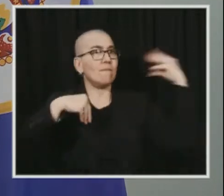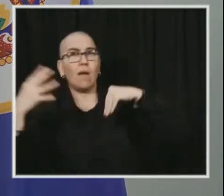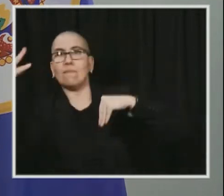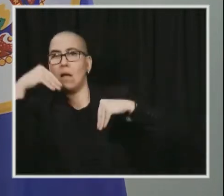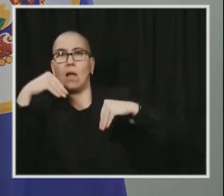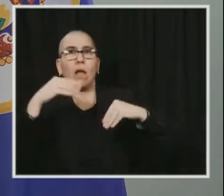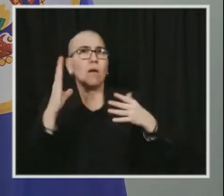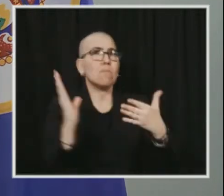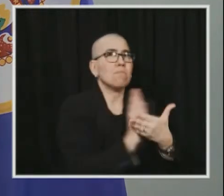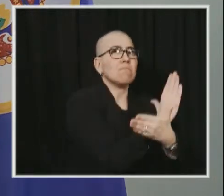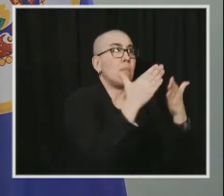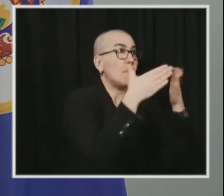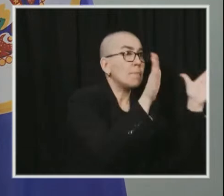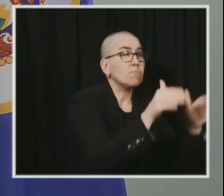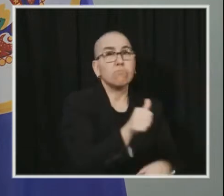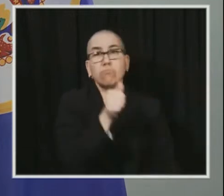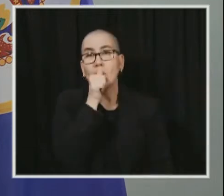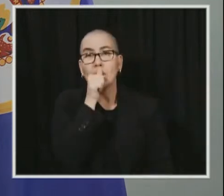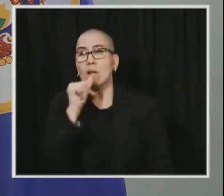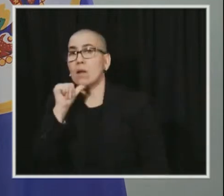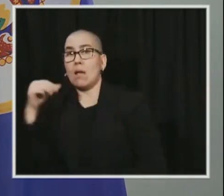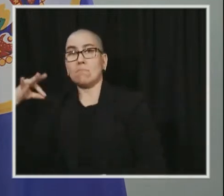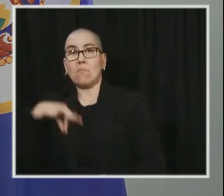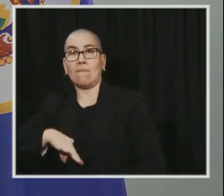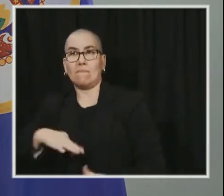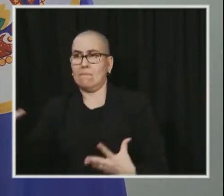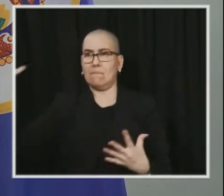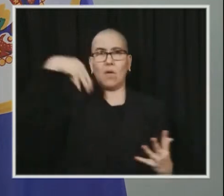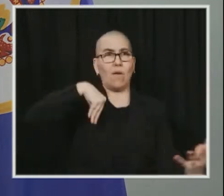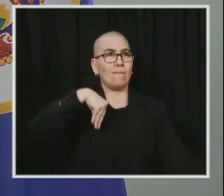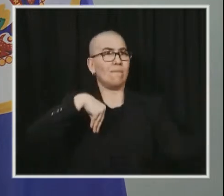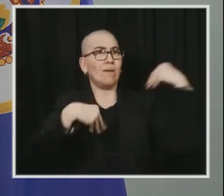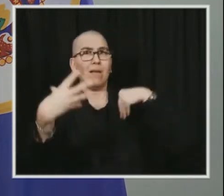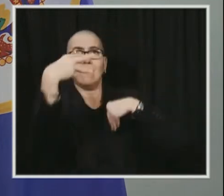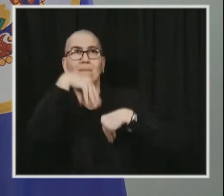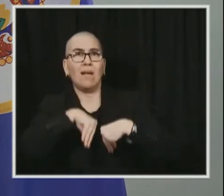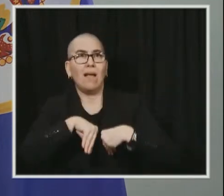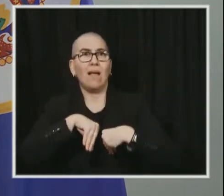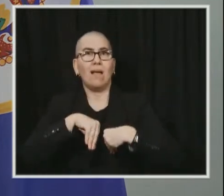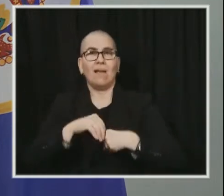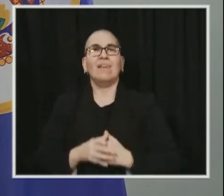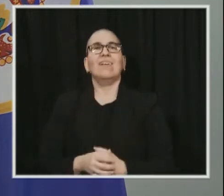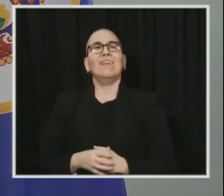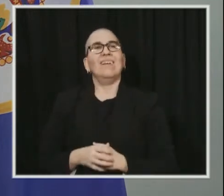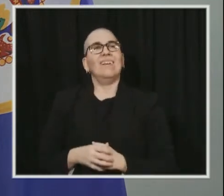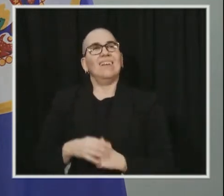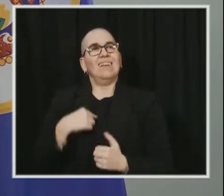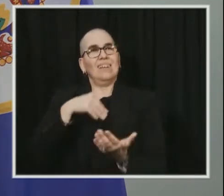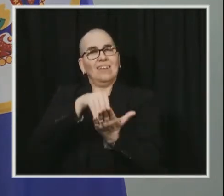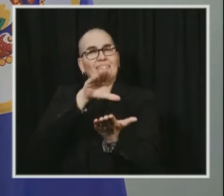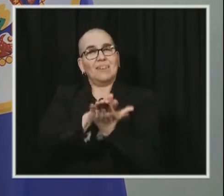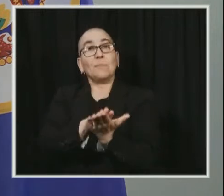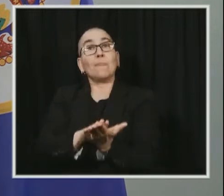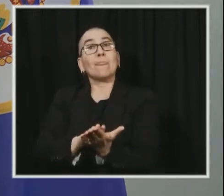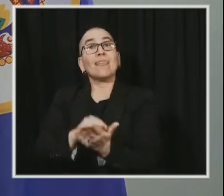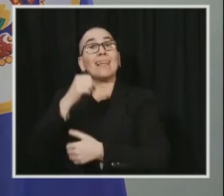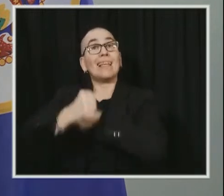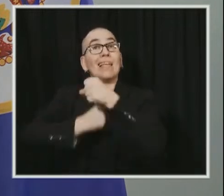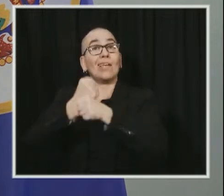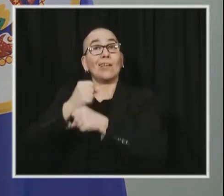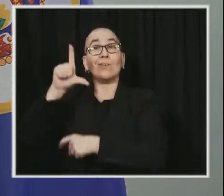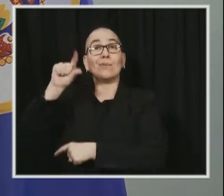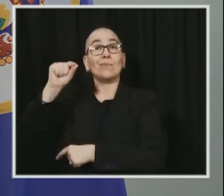written about this pandemic, about the 2020, the 2021 COVID-19 pandemic. And it's going to be the heroic stories of